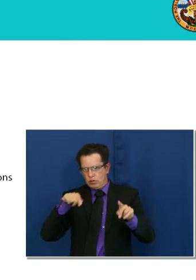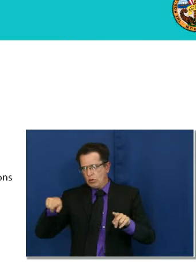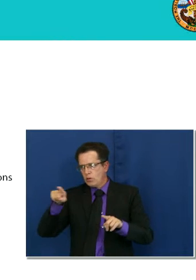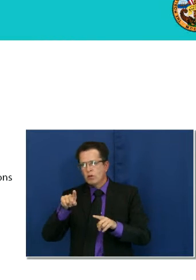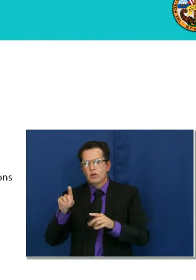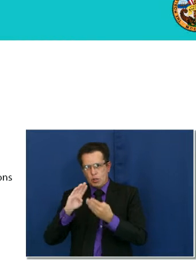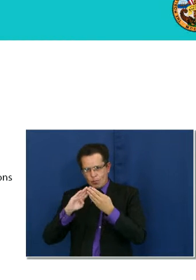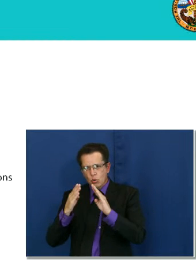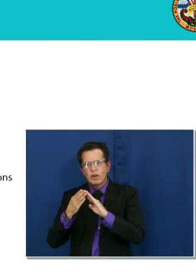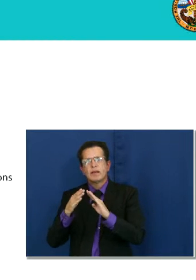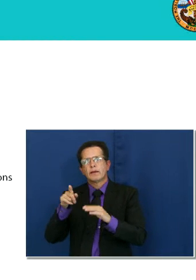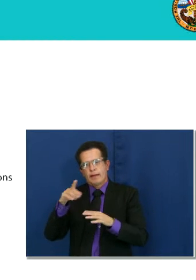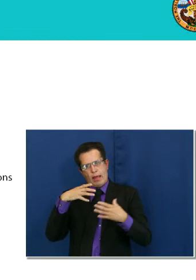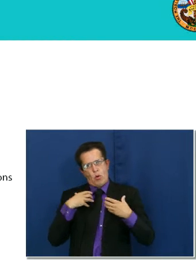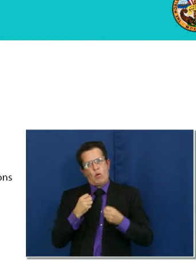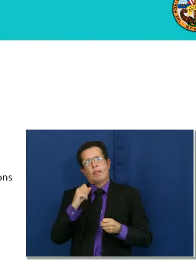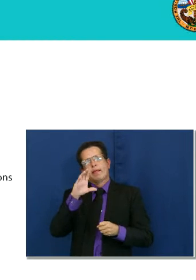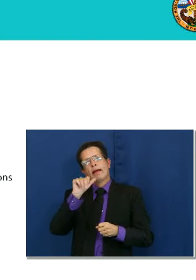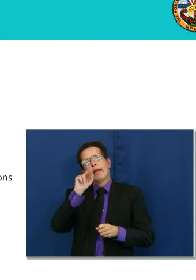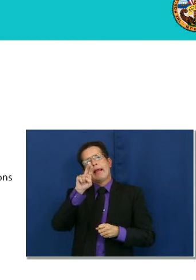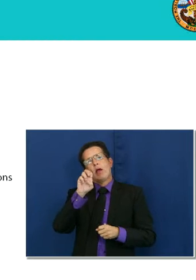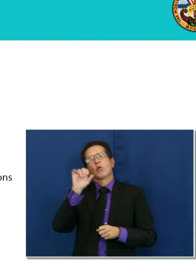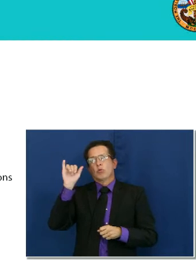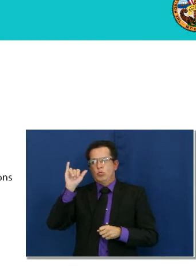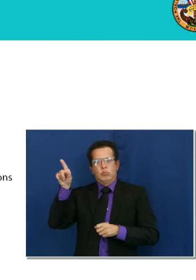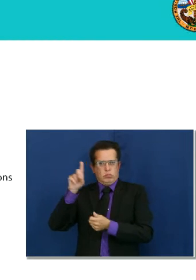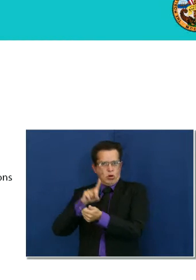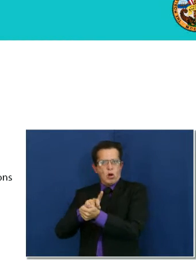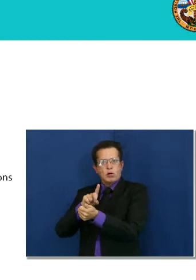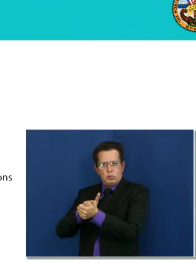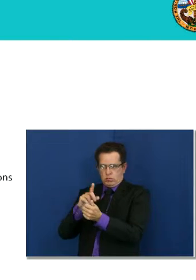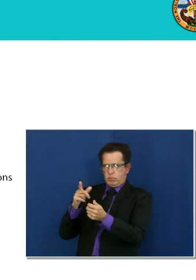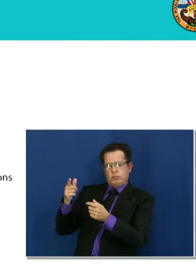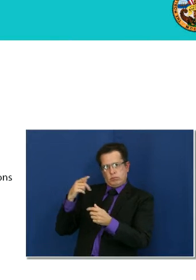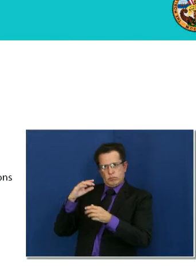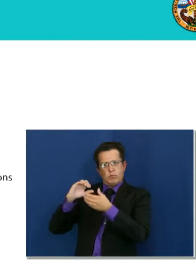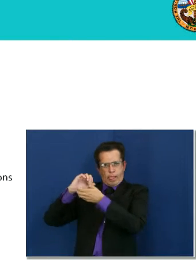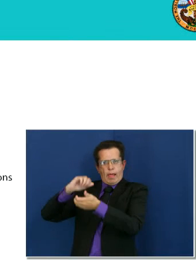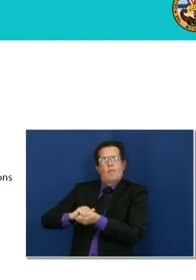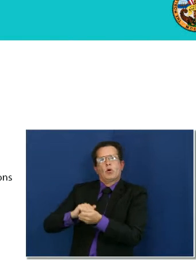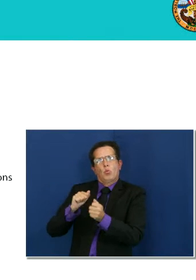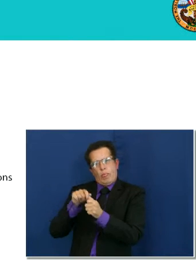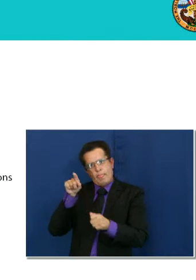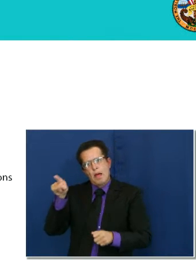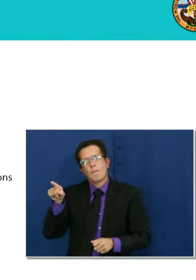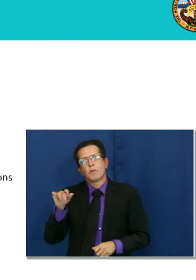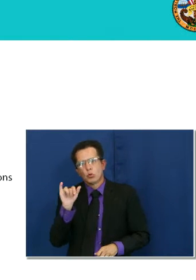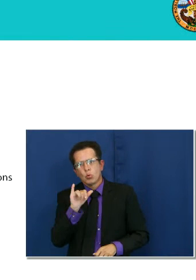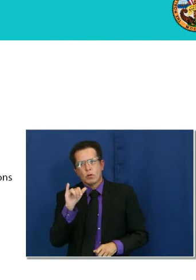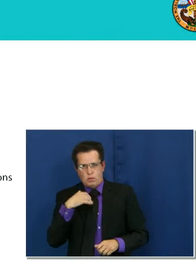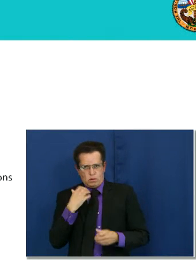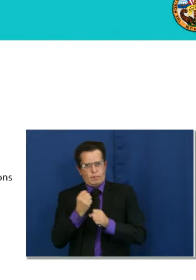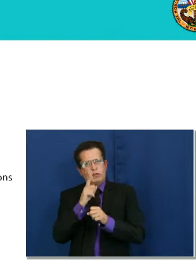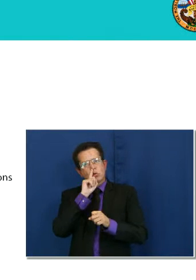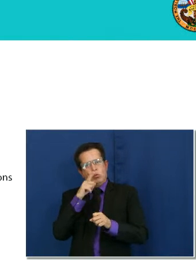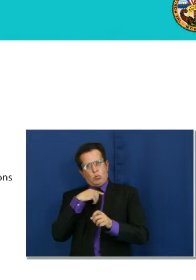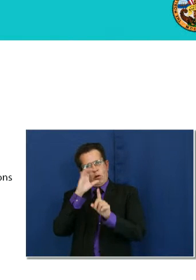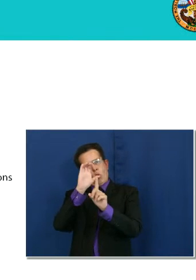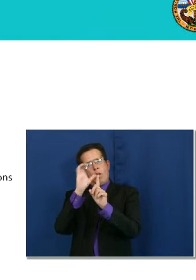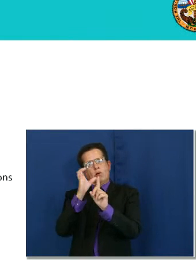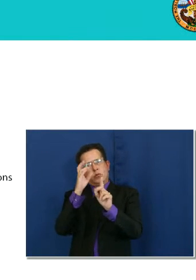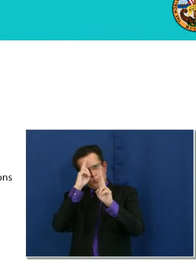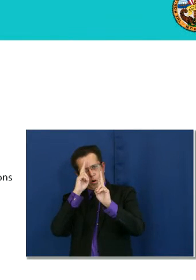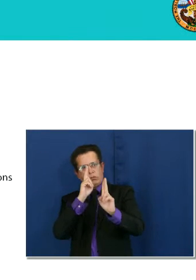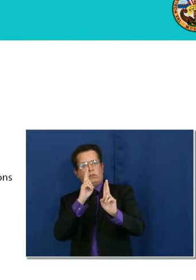our healthcare system partners. This is a part of our joint collaboration and communication. But we want to make sure we have a culturally responsive,